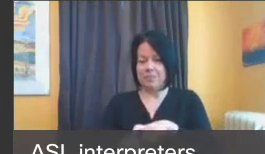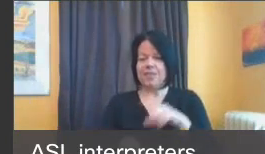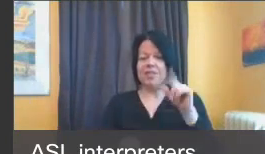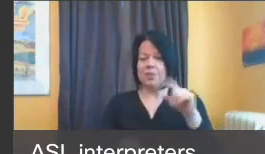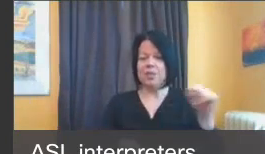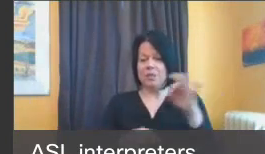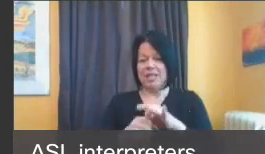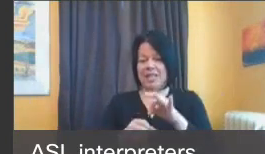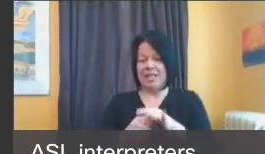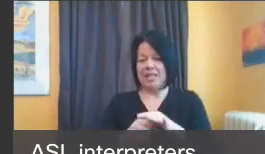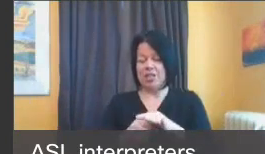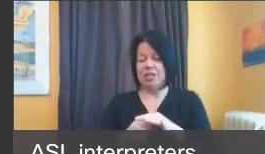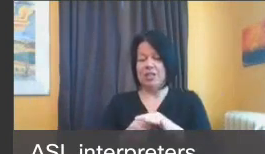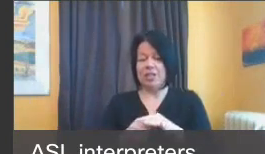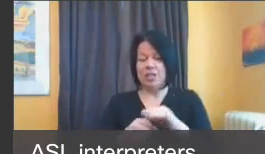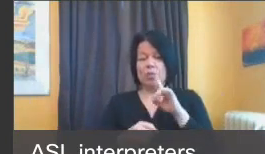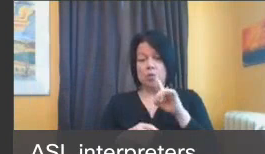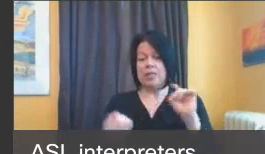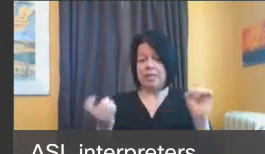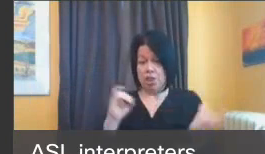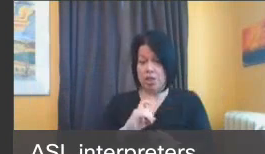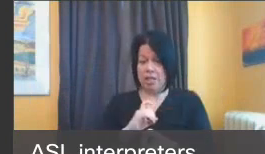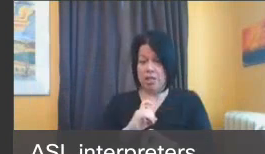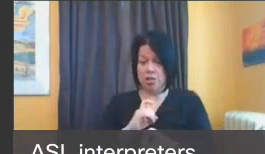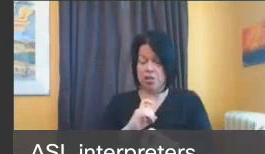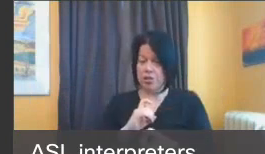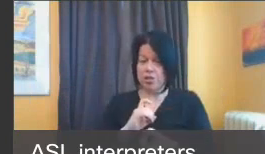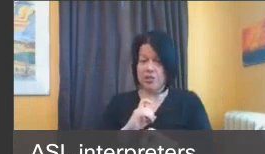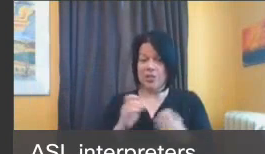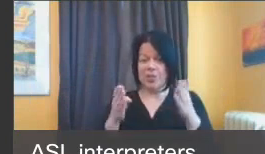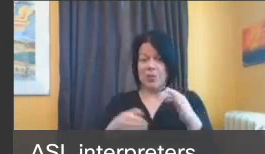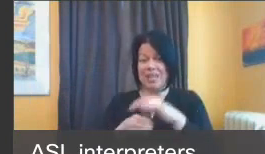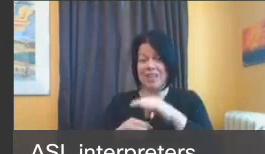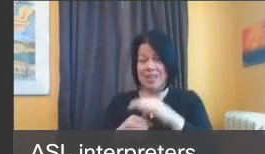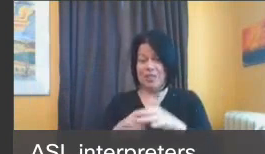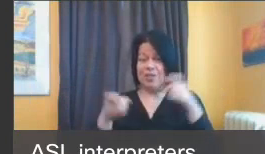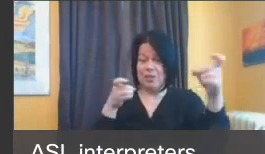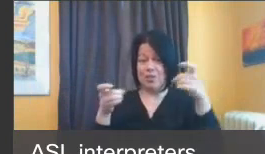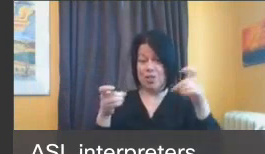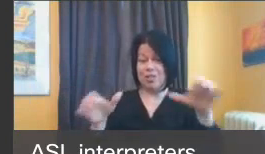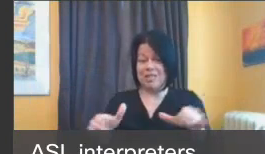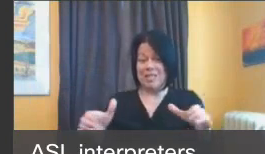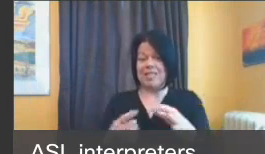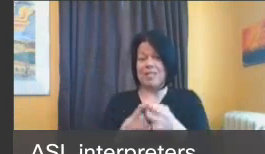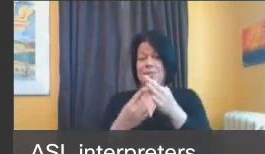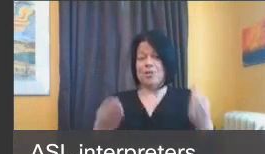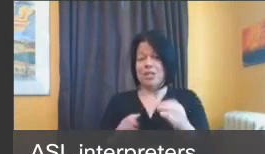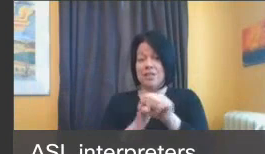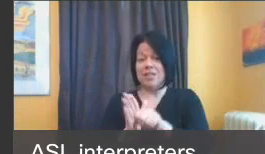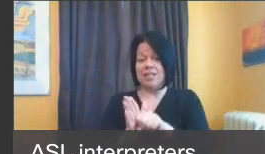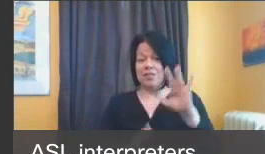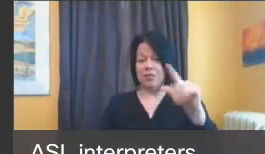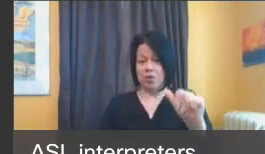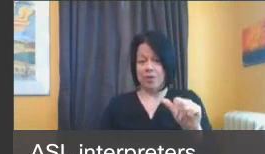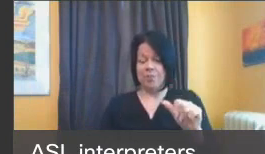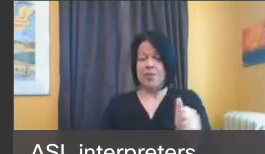2020 election, which really changed the way that election administration has been done, especially here in the state of Florida. With the